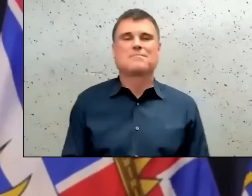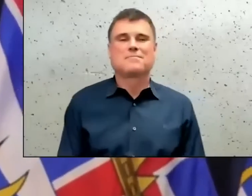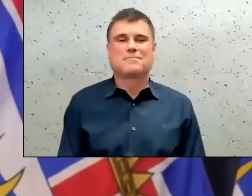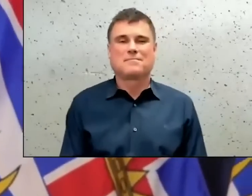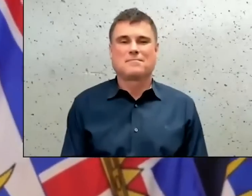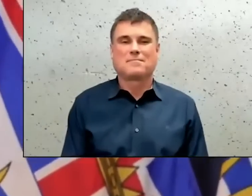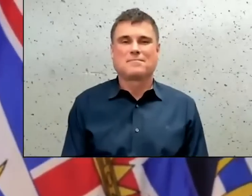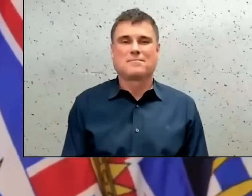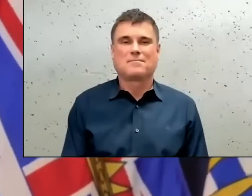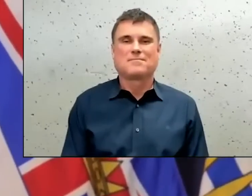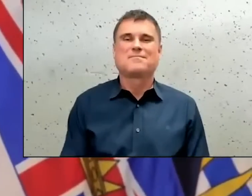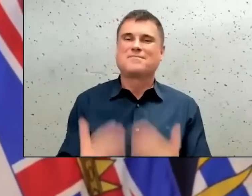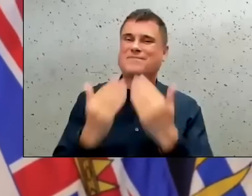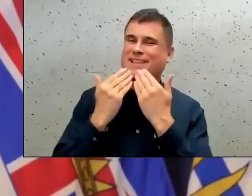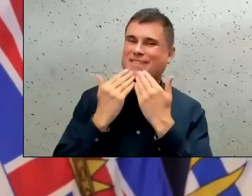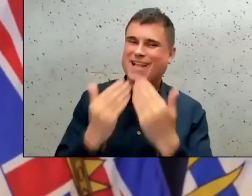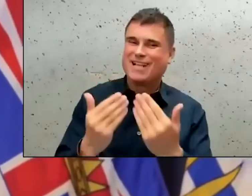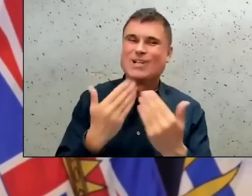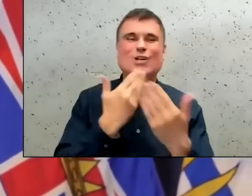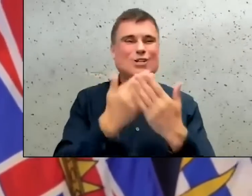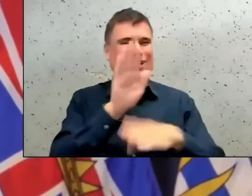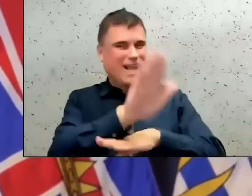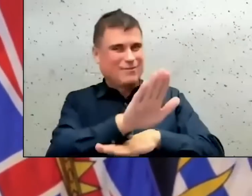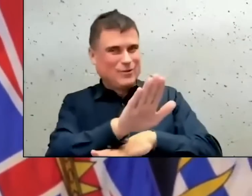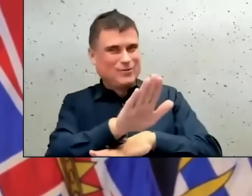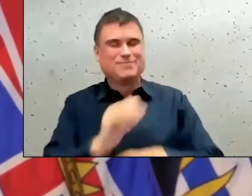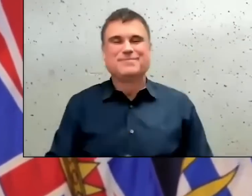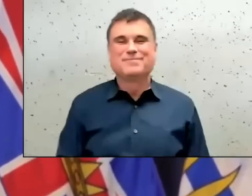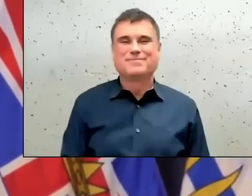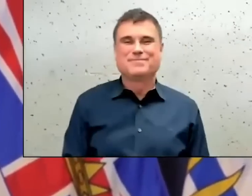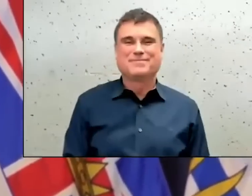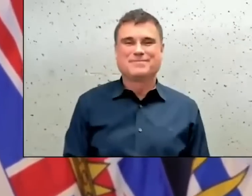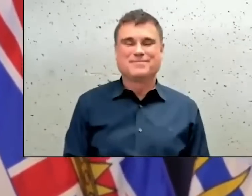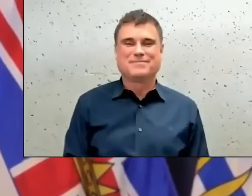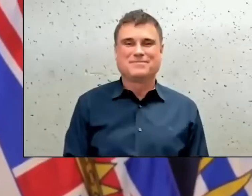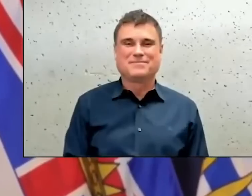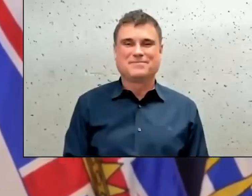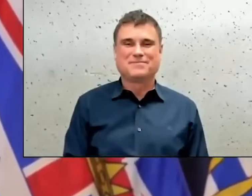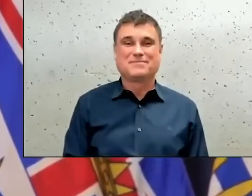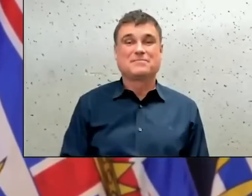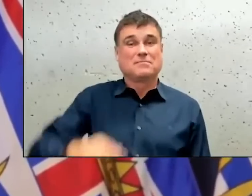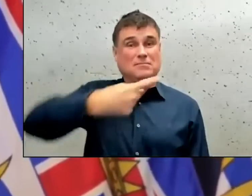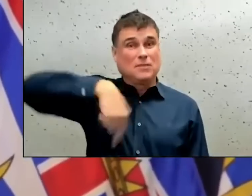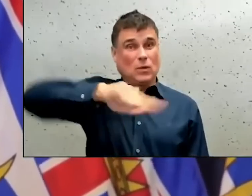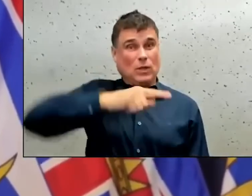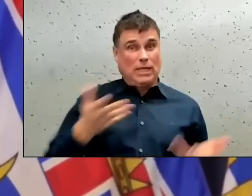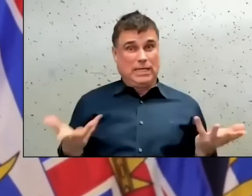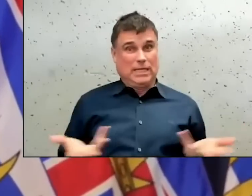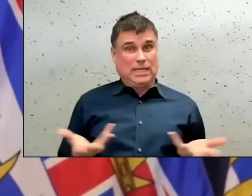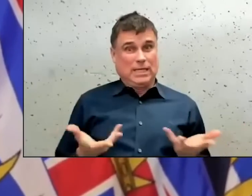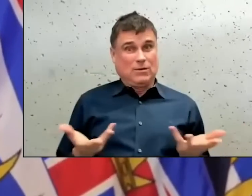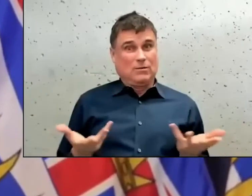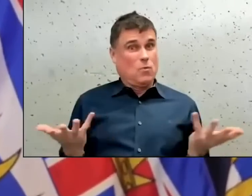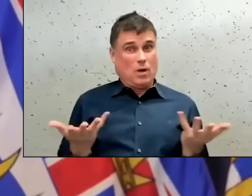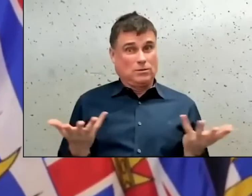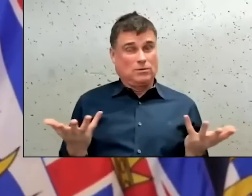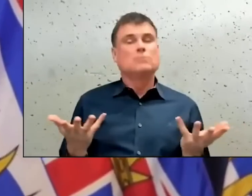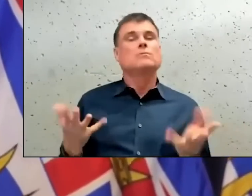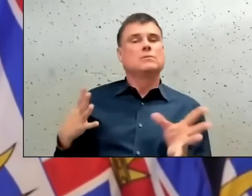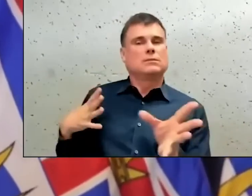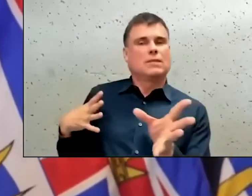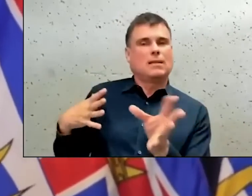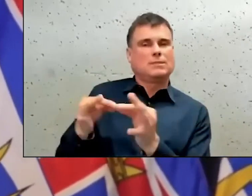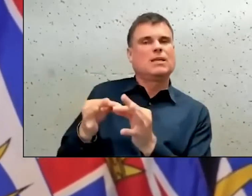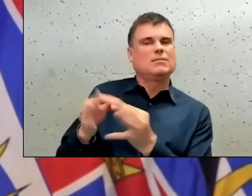Thank you very much and good afternoon. So we're here this afternoon to share the latest updates on our COVID-19